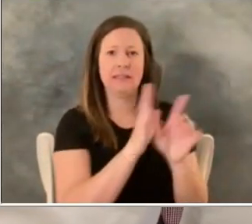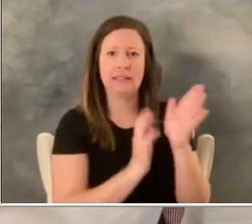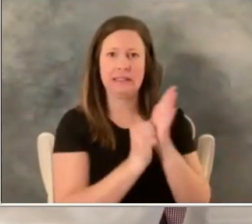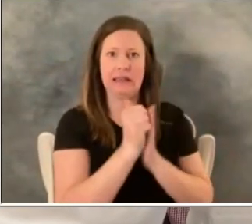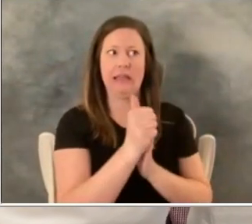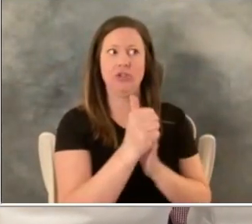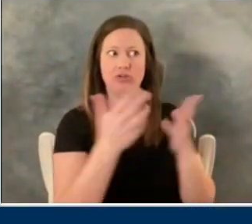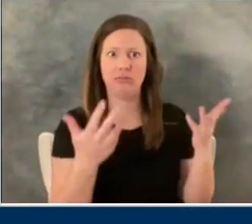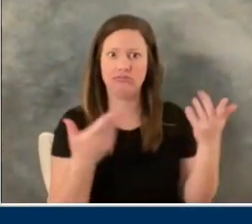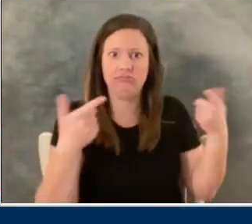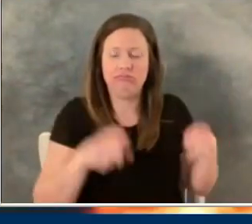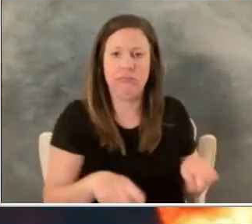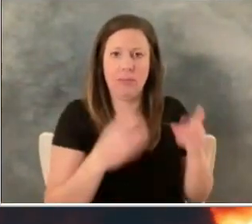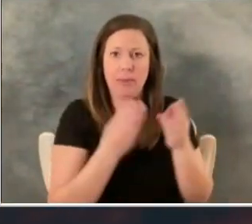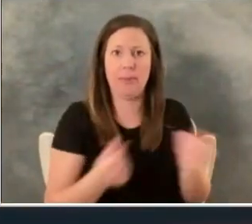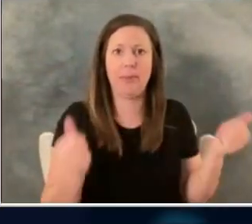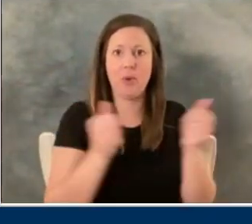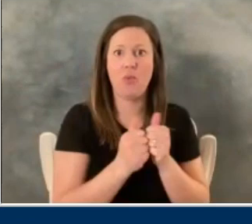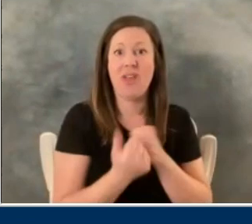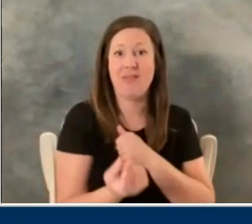single pill.